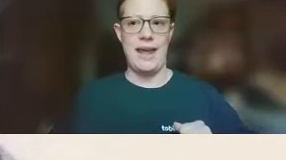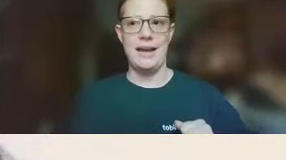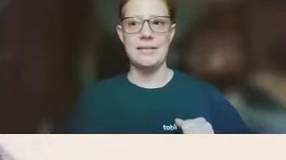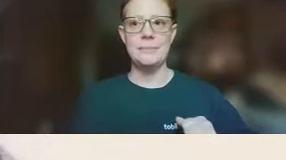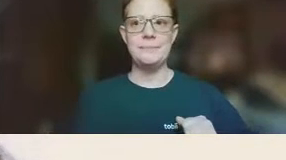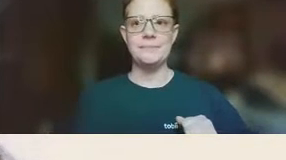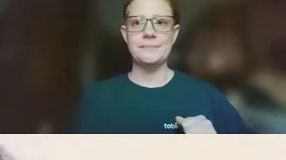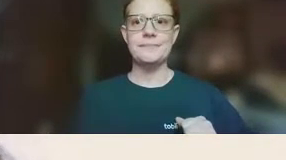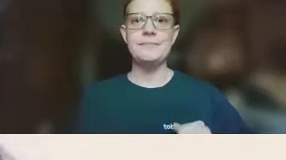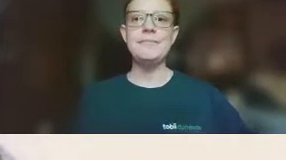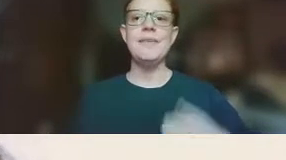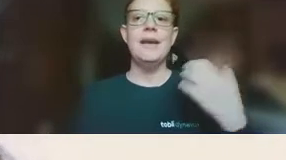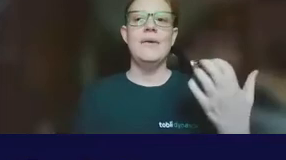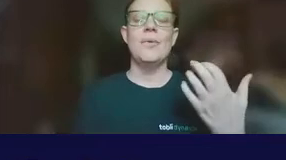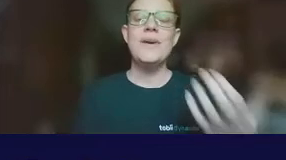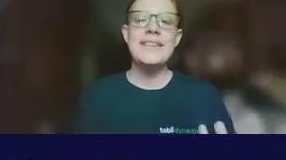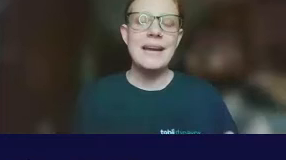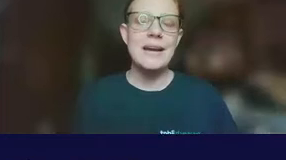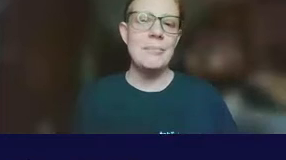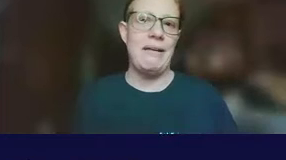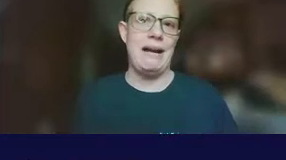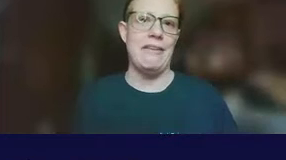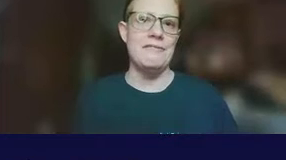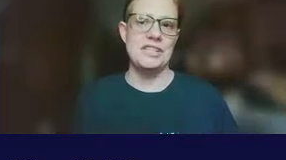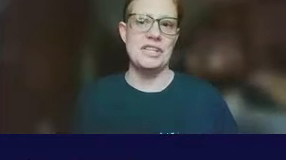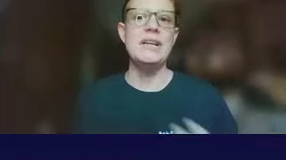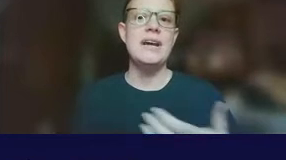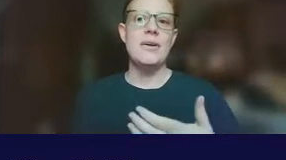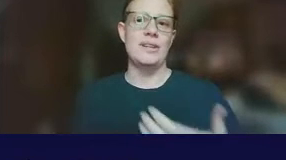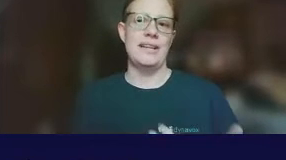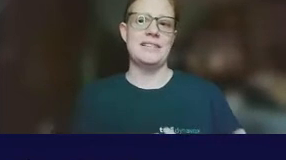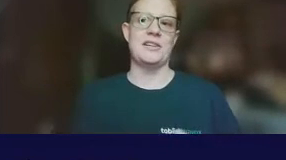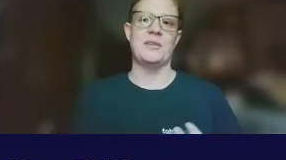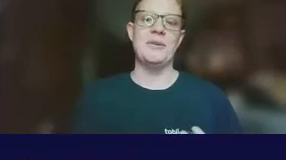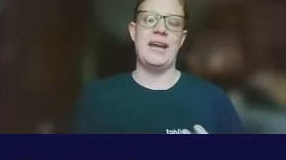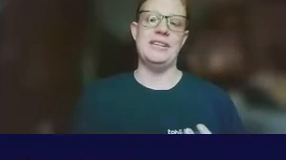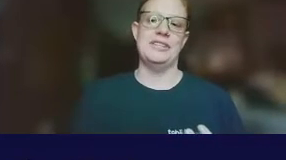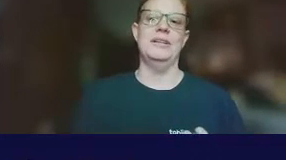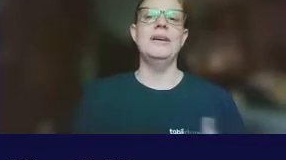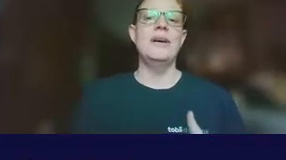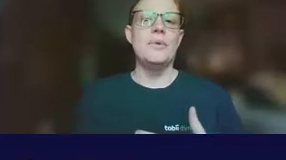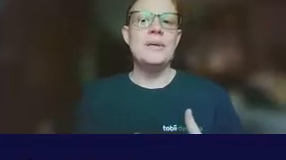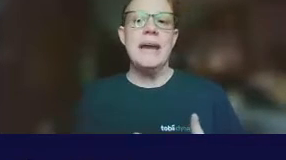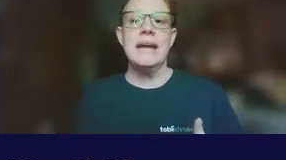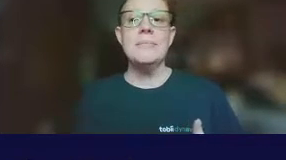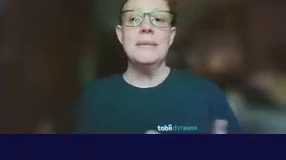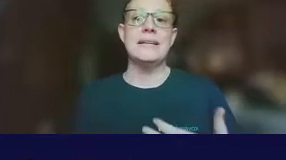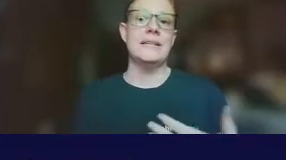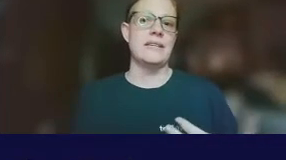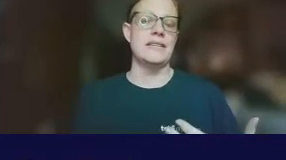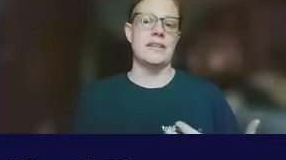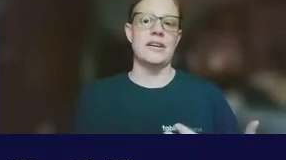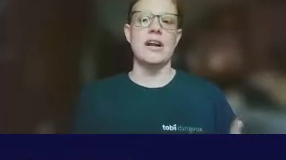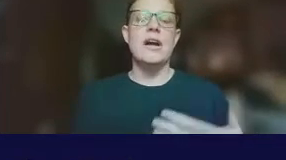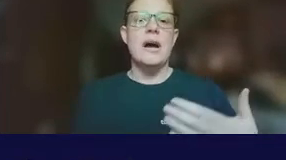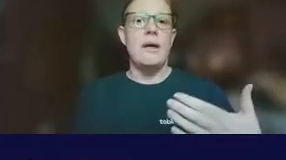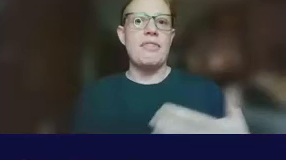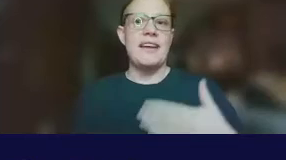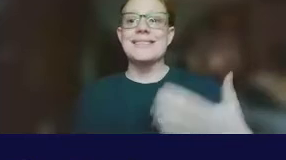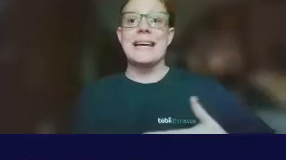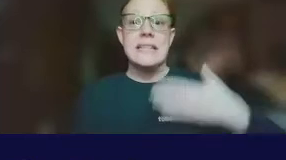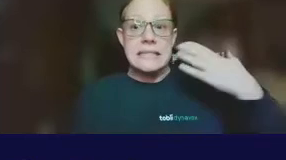for that. When we think about how vision relates to communication, we may immediately consider